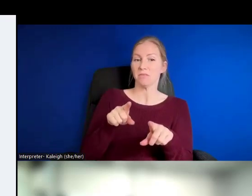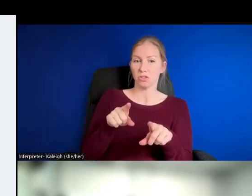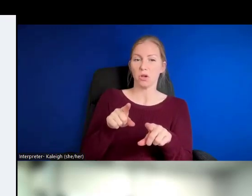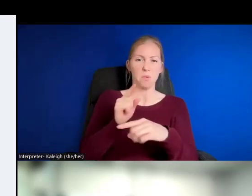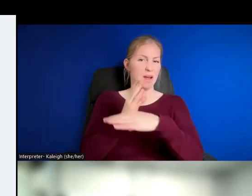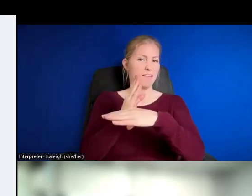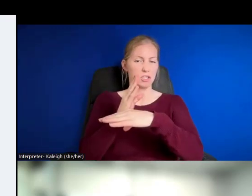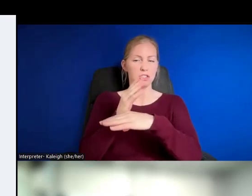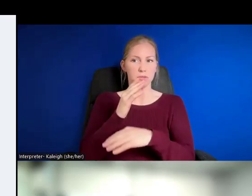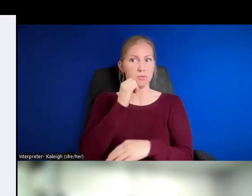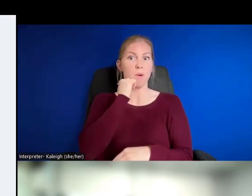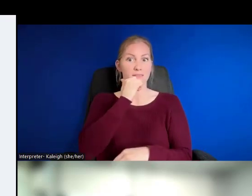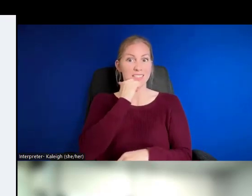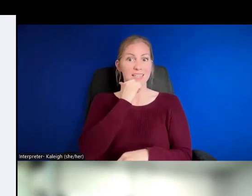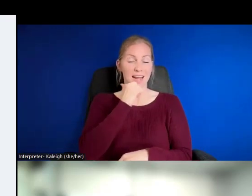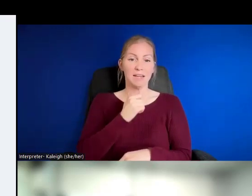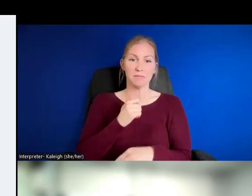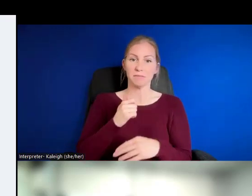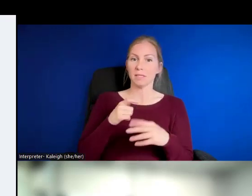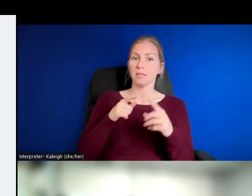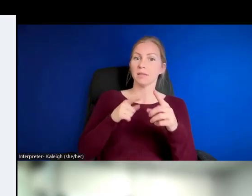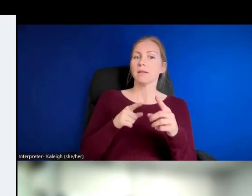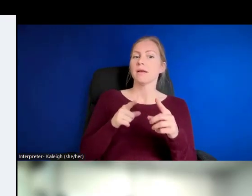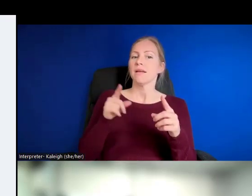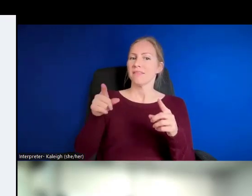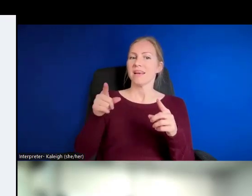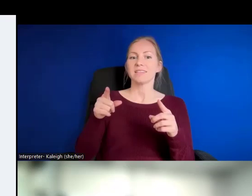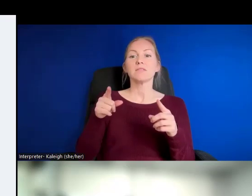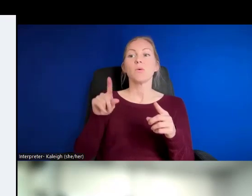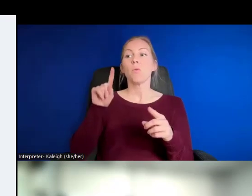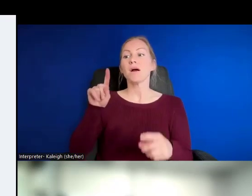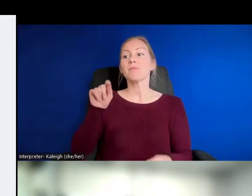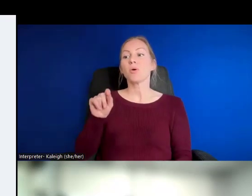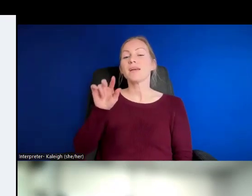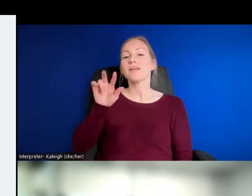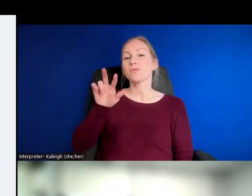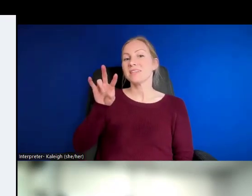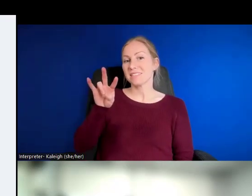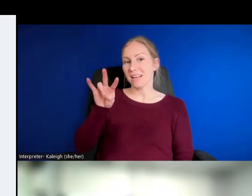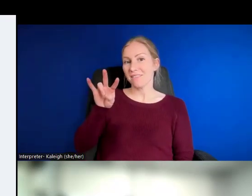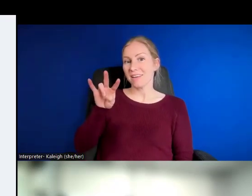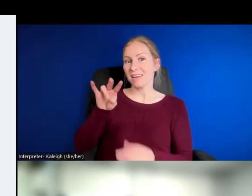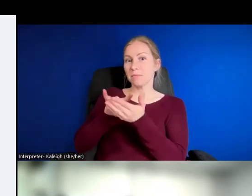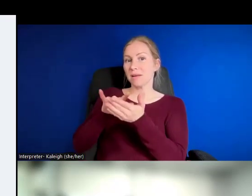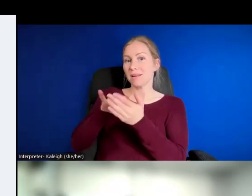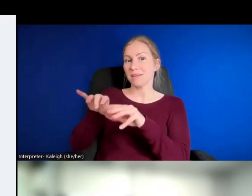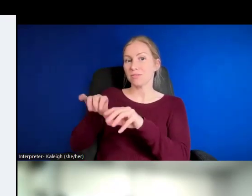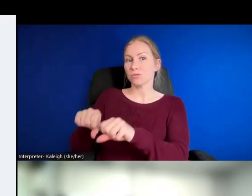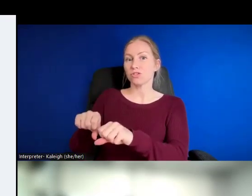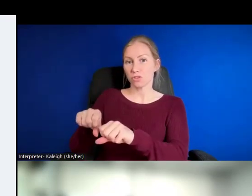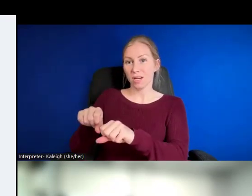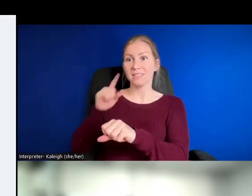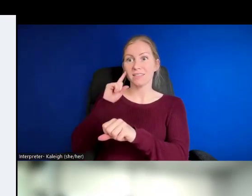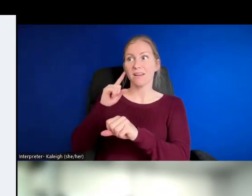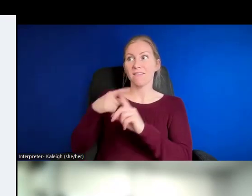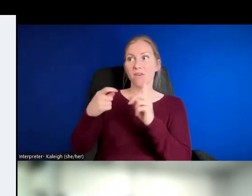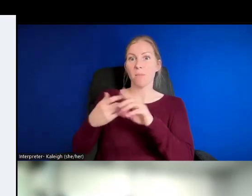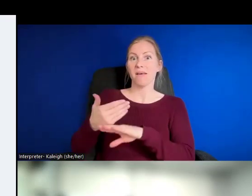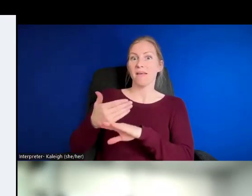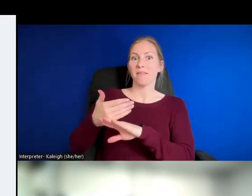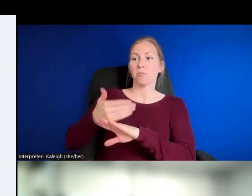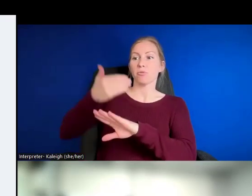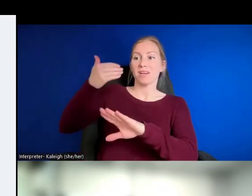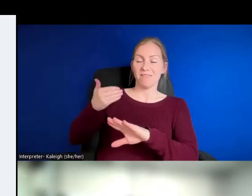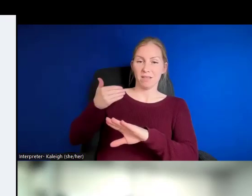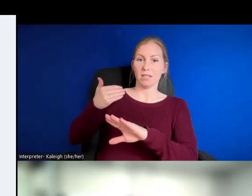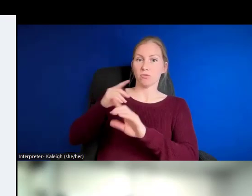an increase compared to the average of 1.37 medication restraints per day from our last reporting period, which